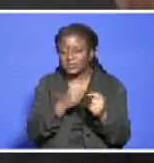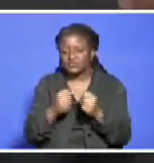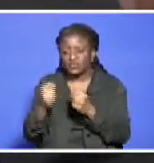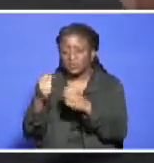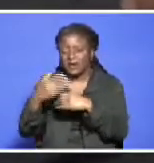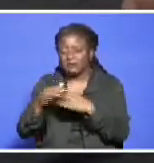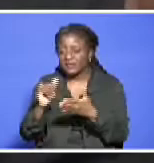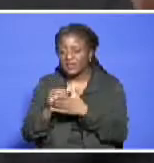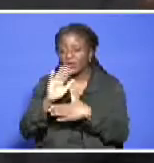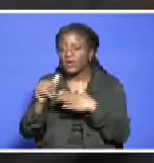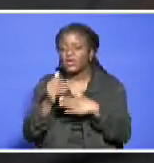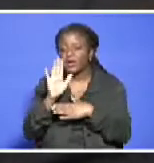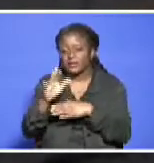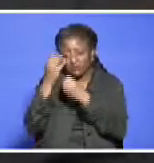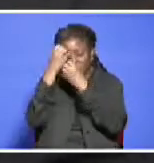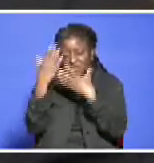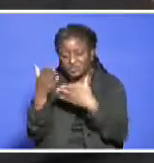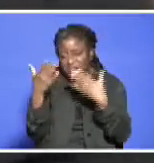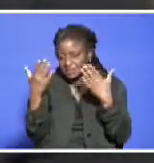of your information is there, all of